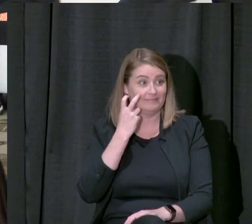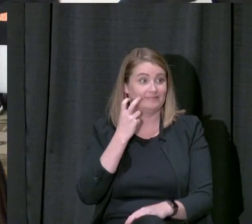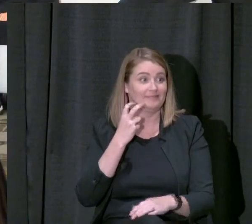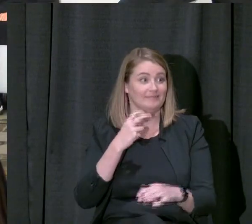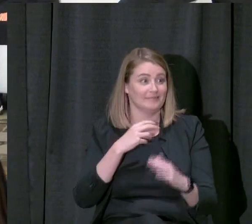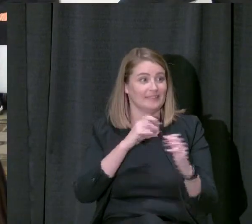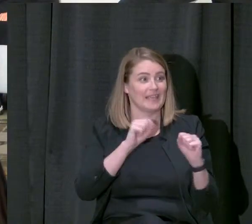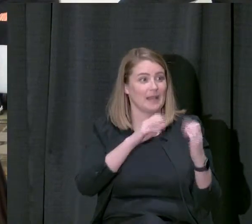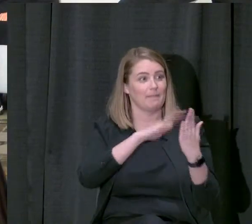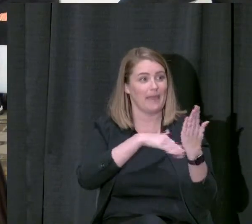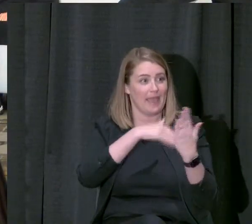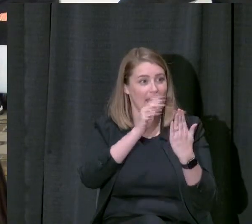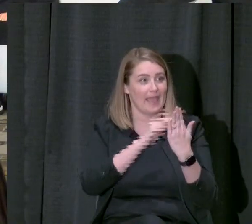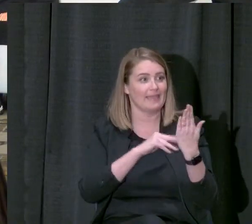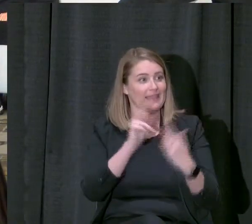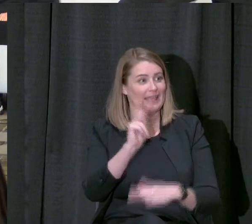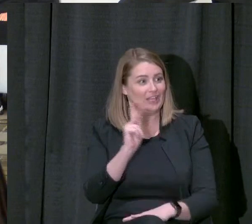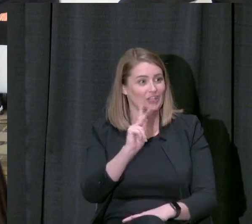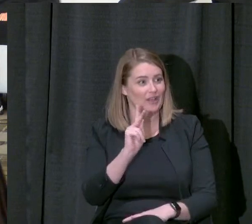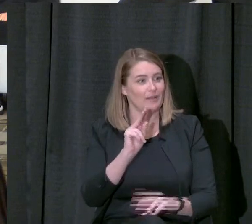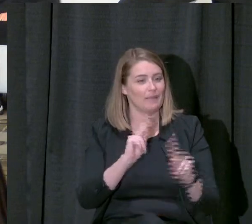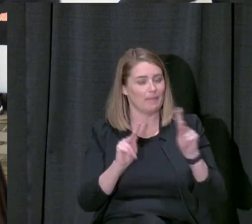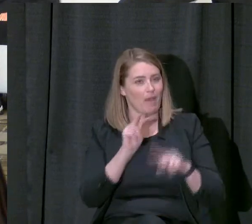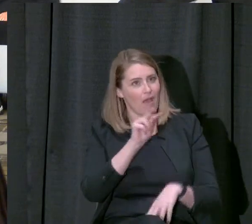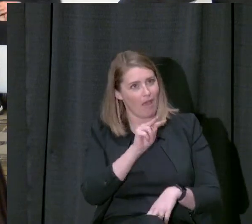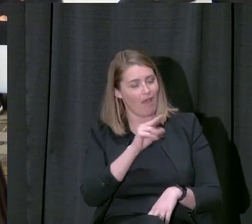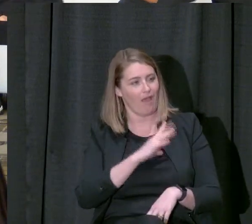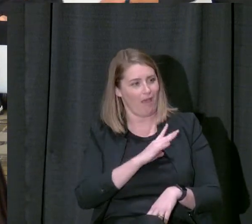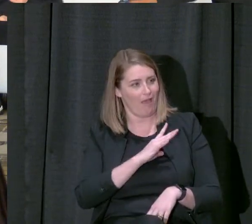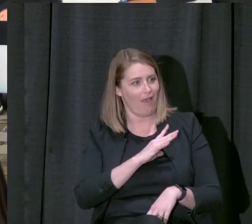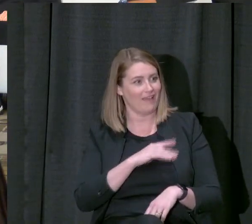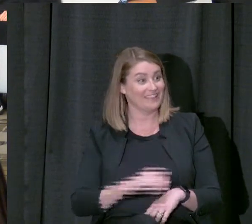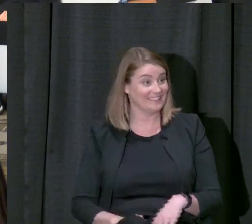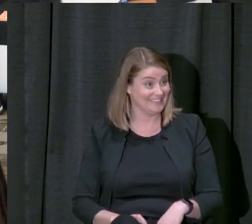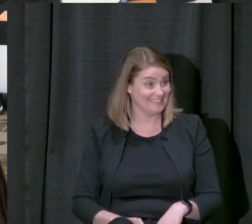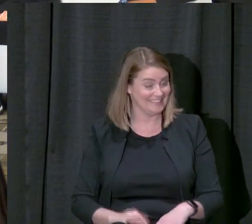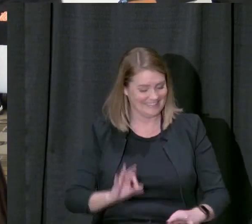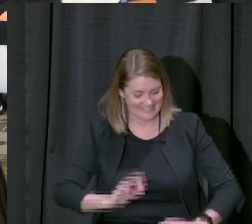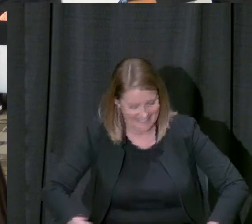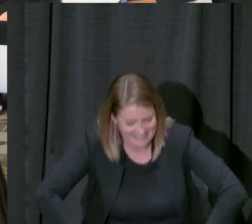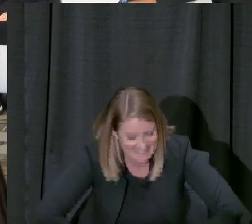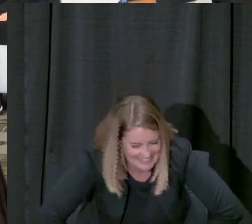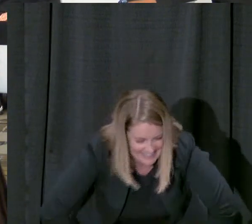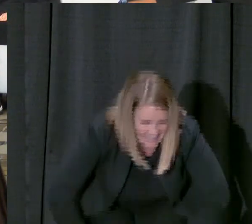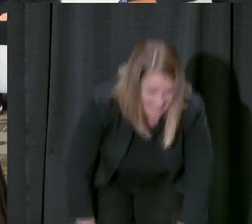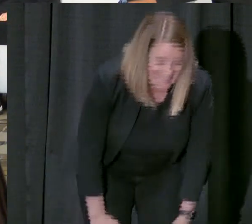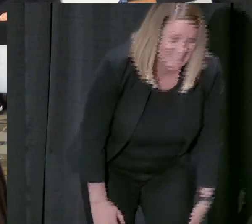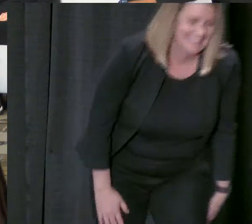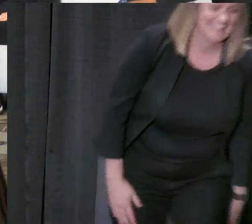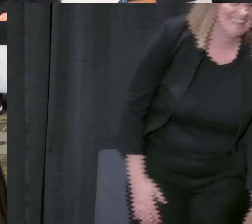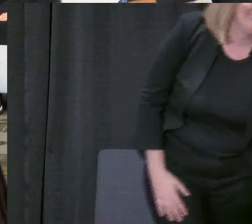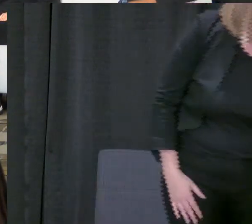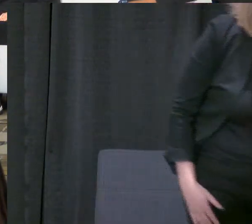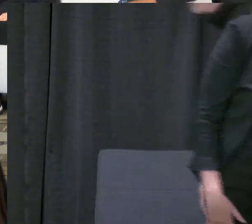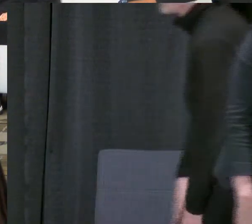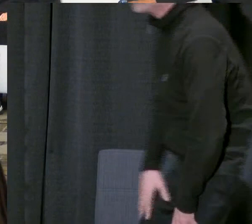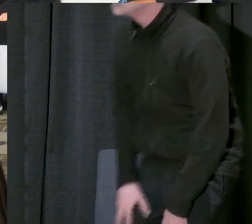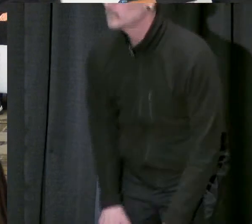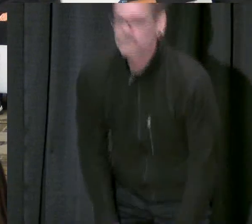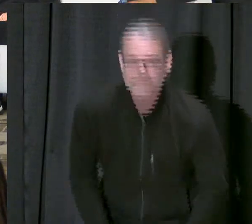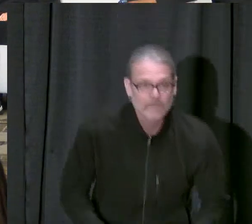good. Next steps. Where do we go from here? We got the glasses. We got the app. Where do we go from here? Tell us